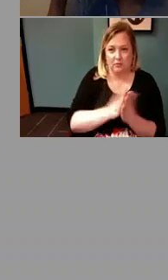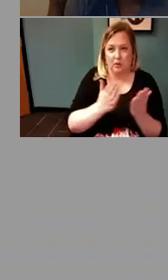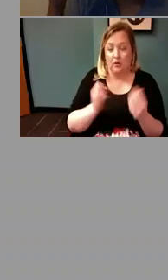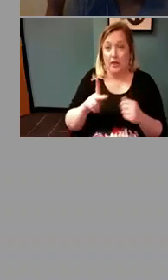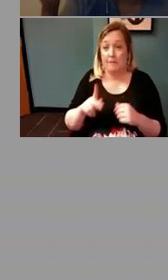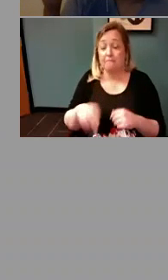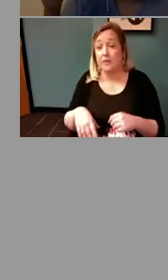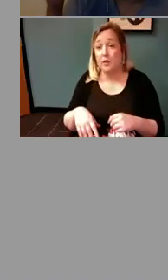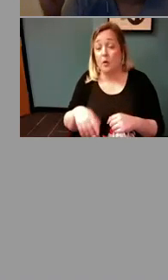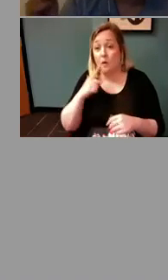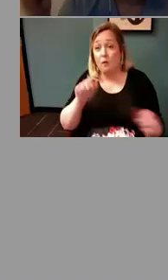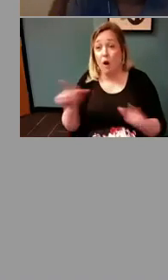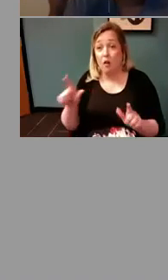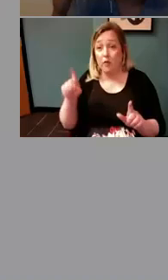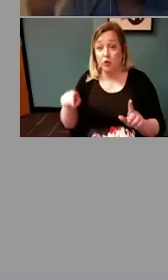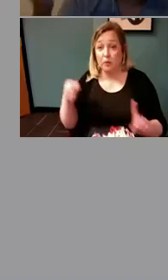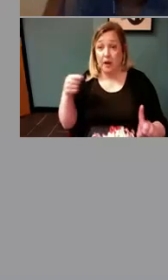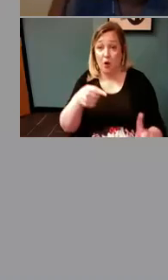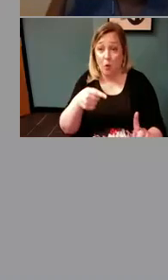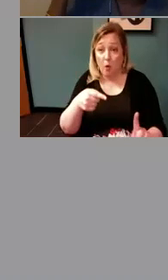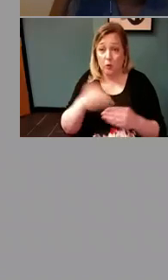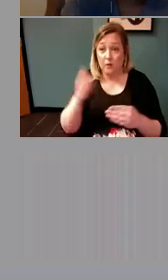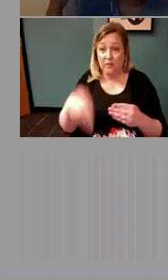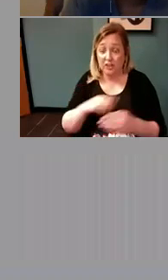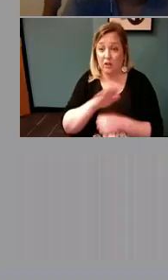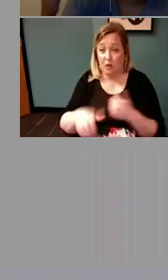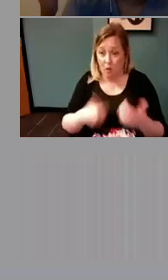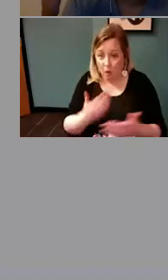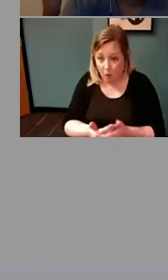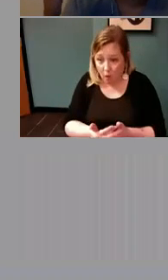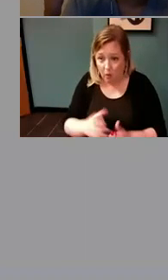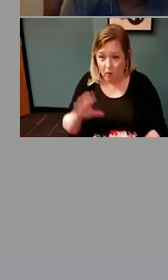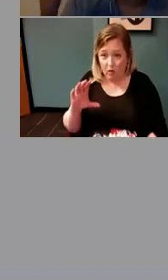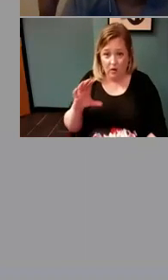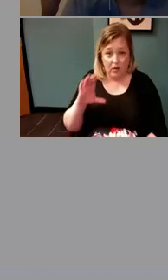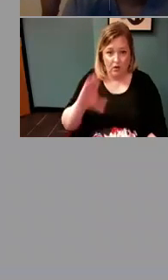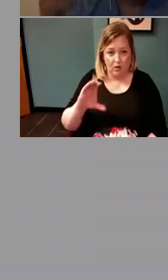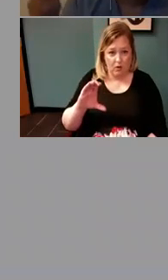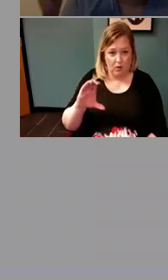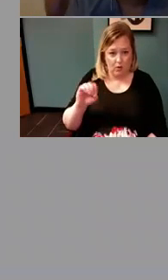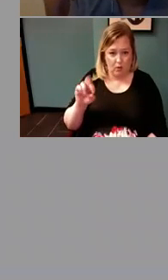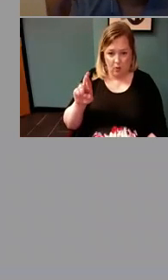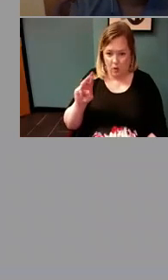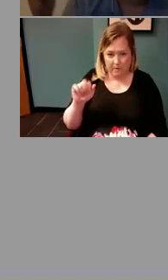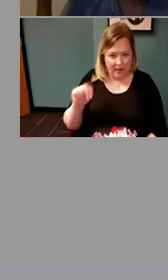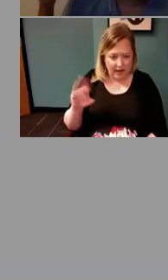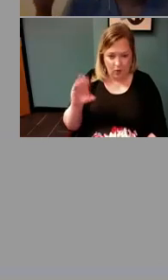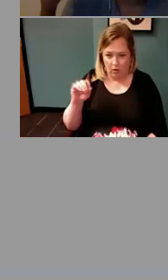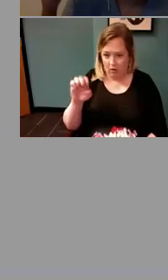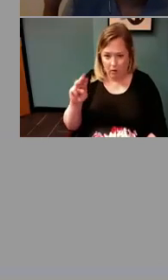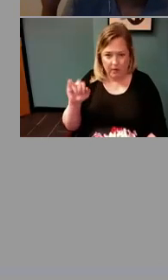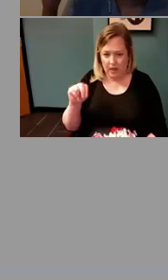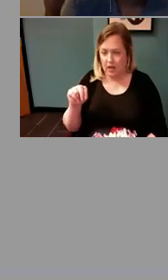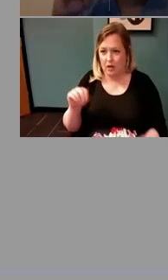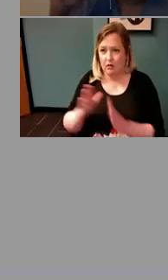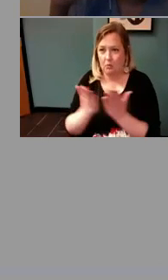should be the goal for you to finish the entire Corman book while we finish up the semester. It will help you with your interviews, and it will help